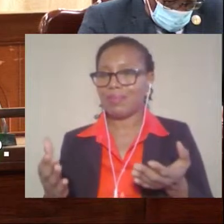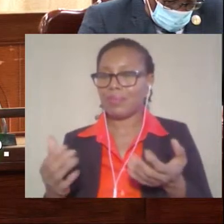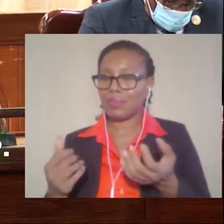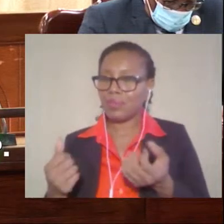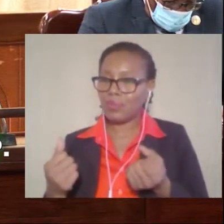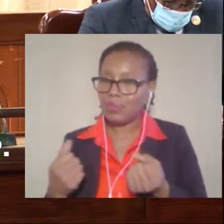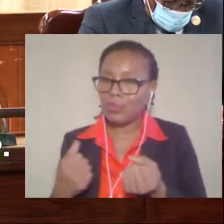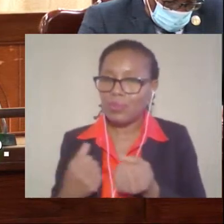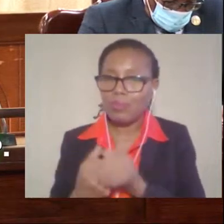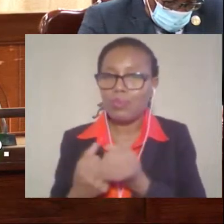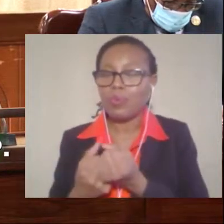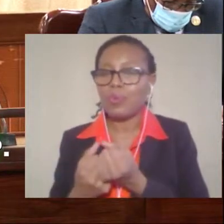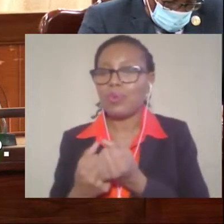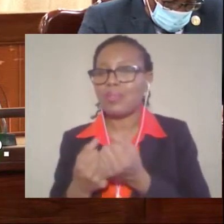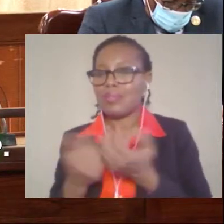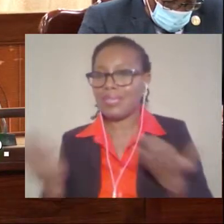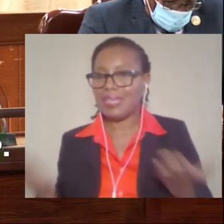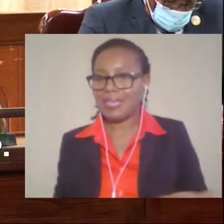the country